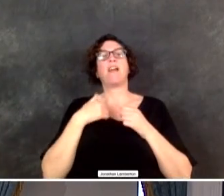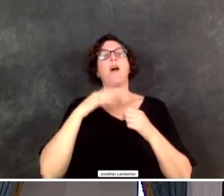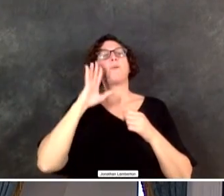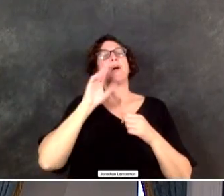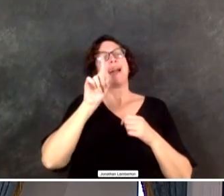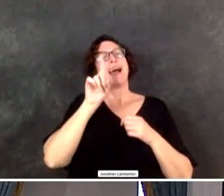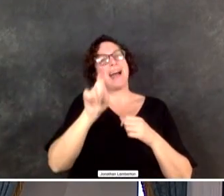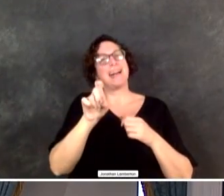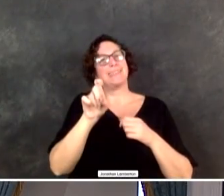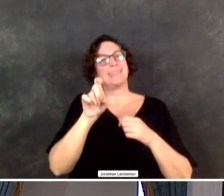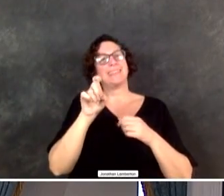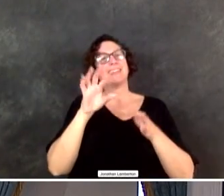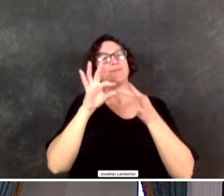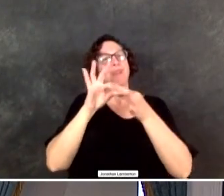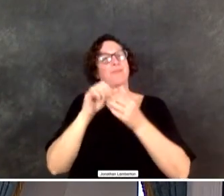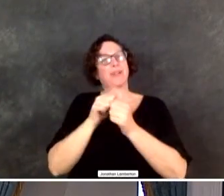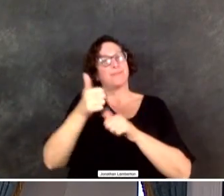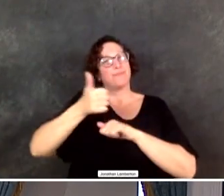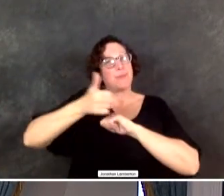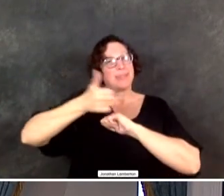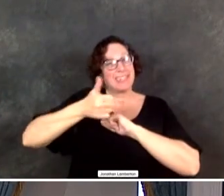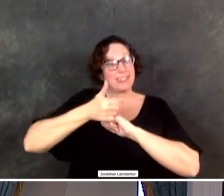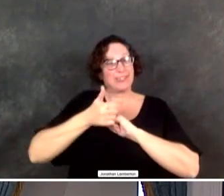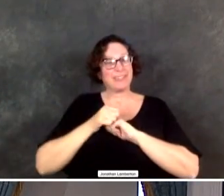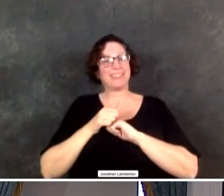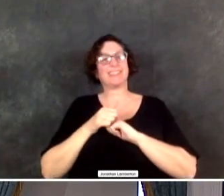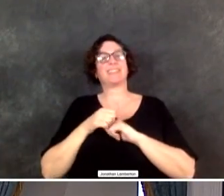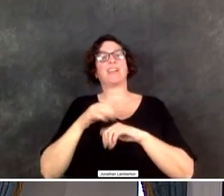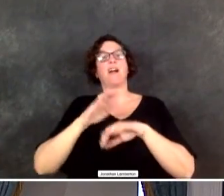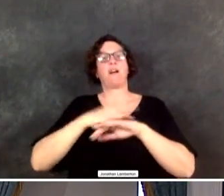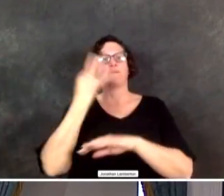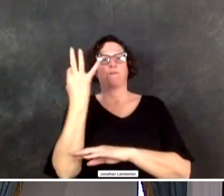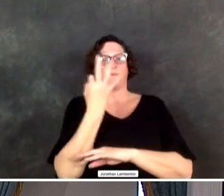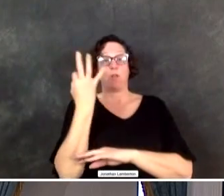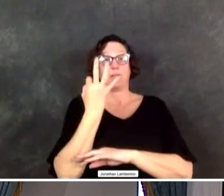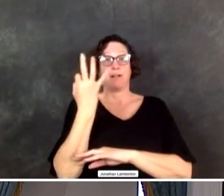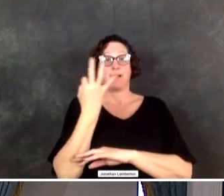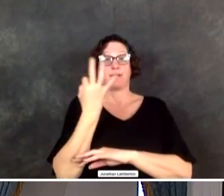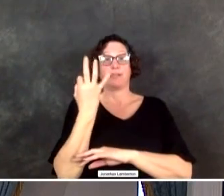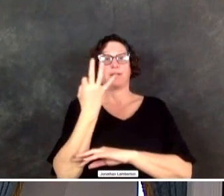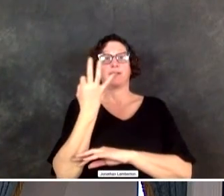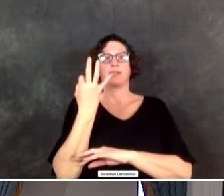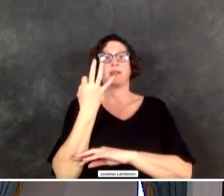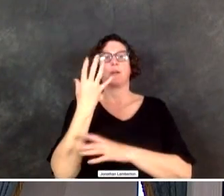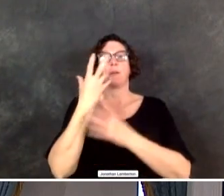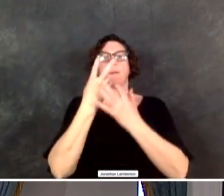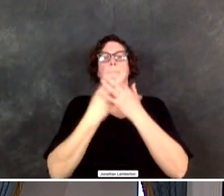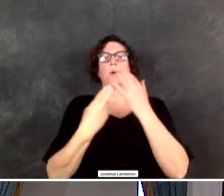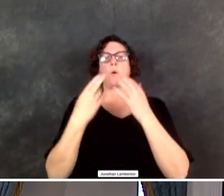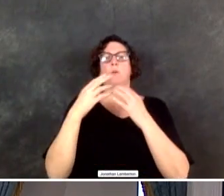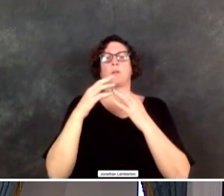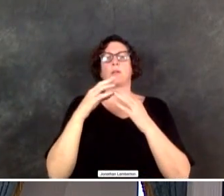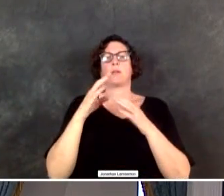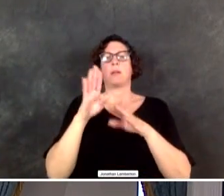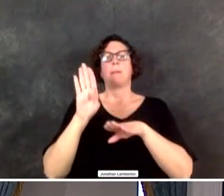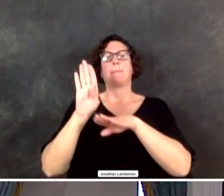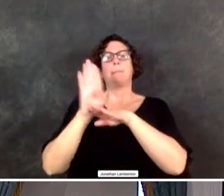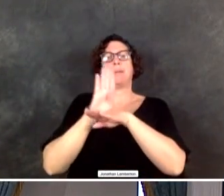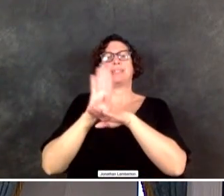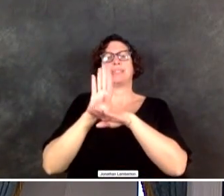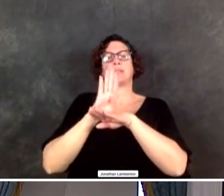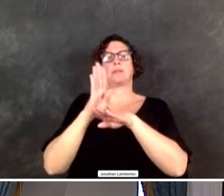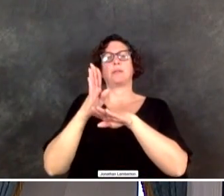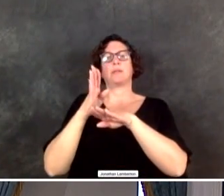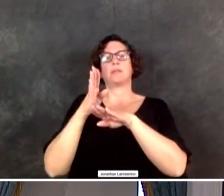So I will ask this question on Friday, multiple business improvement districts and Manhattan Borough President Gail Brewer asked you to open up many more streets,